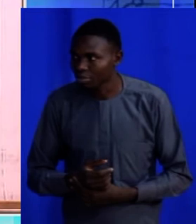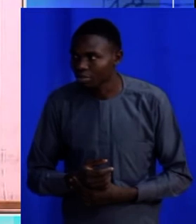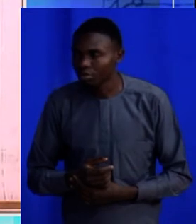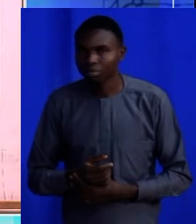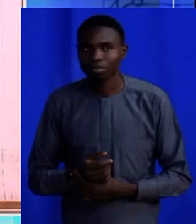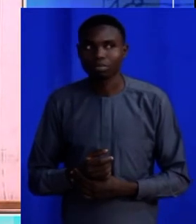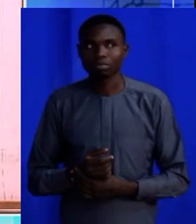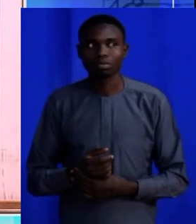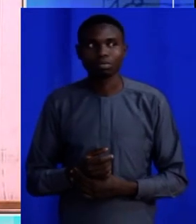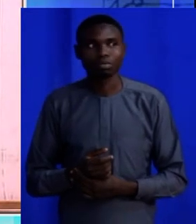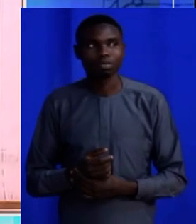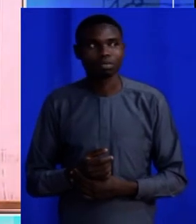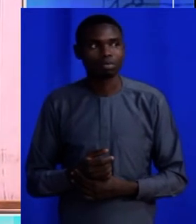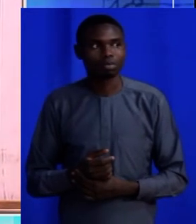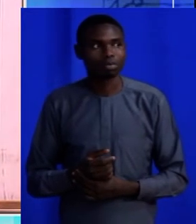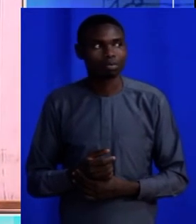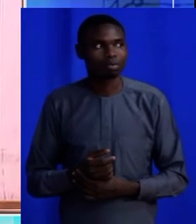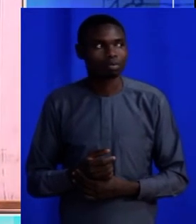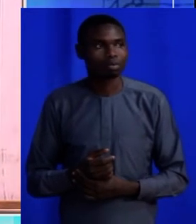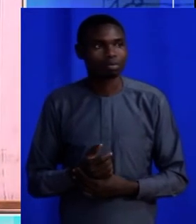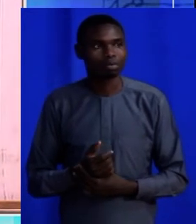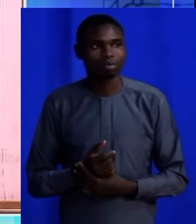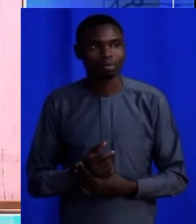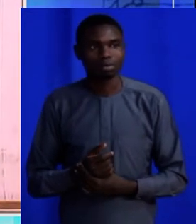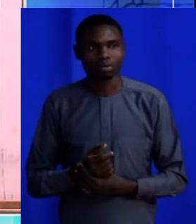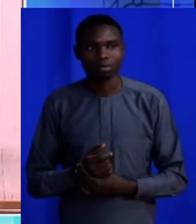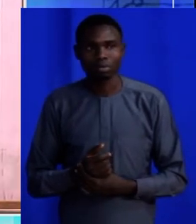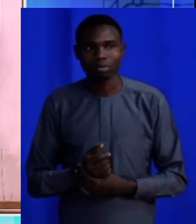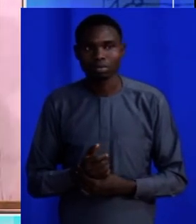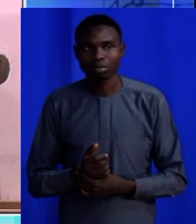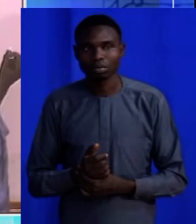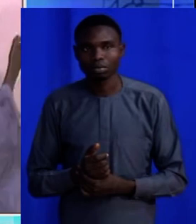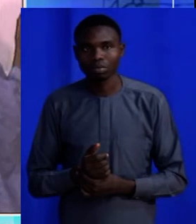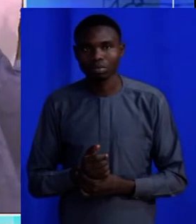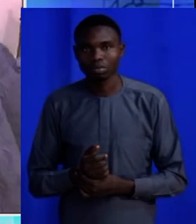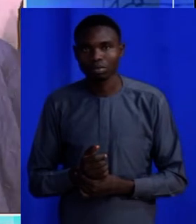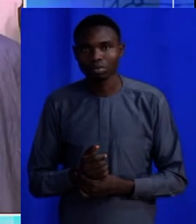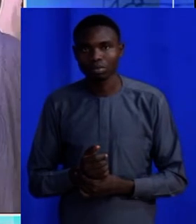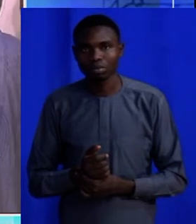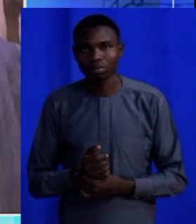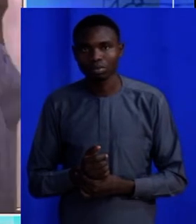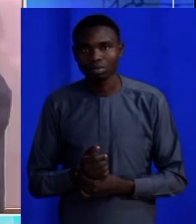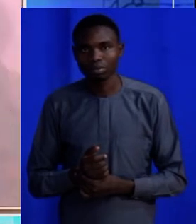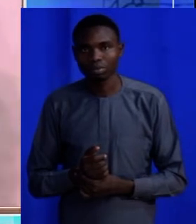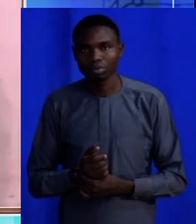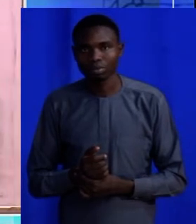could send to me the answer or should call me in this phone number,